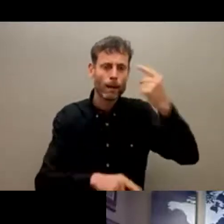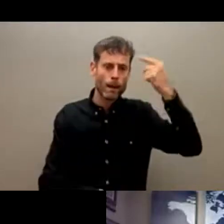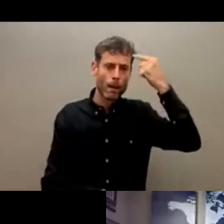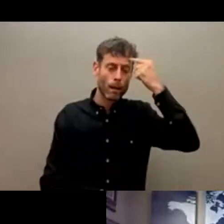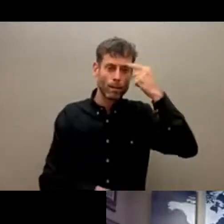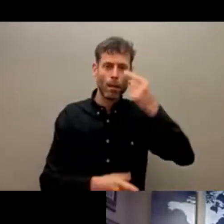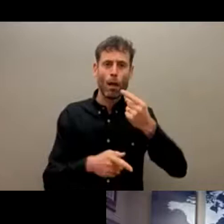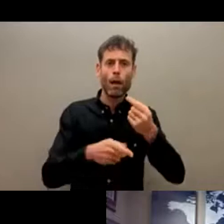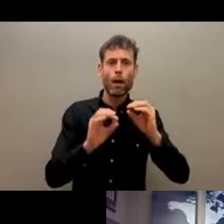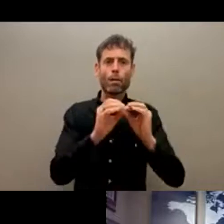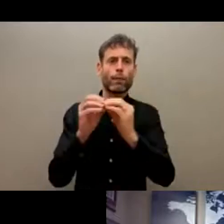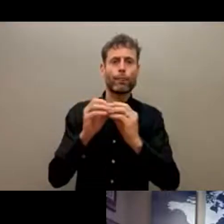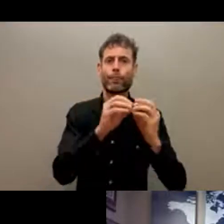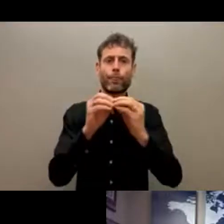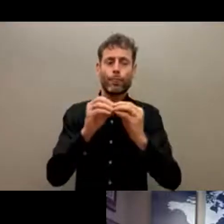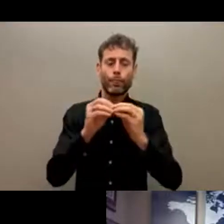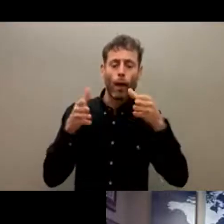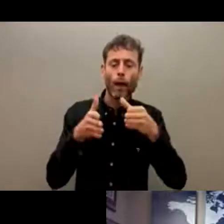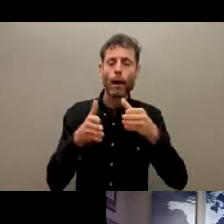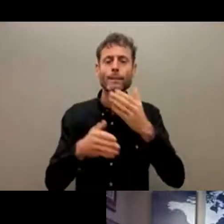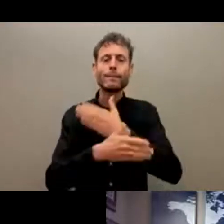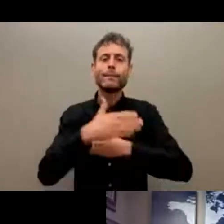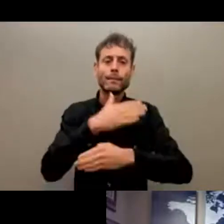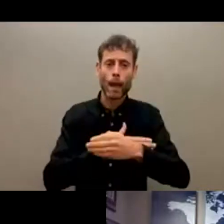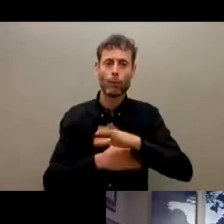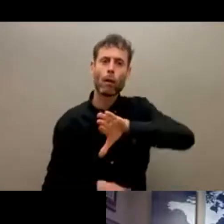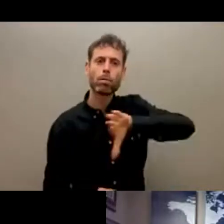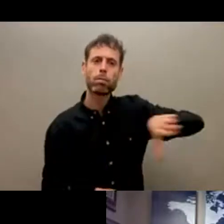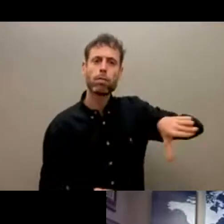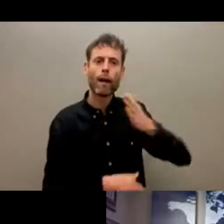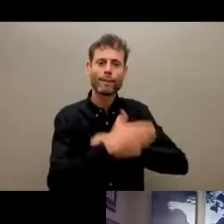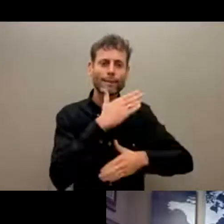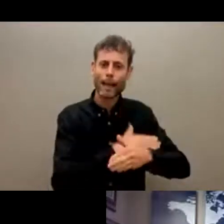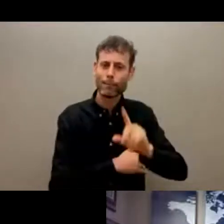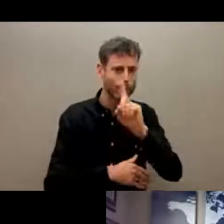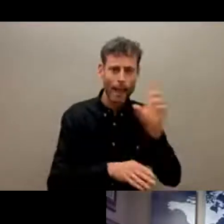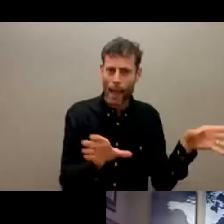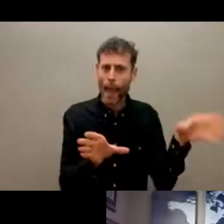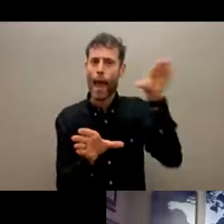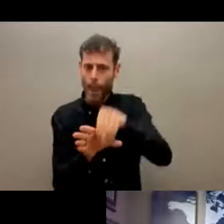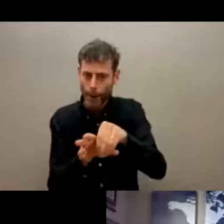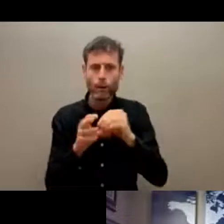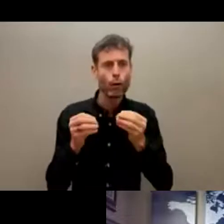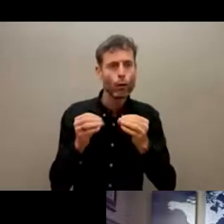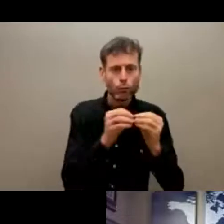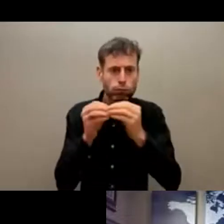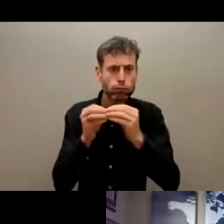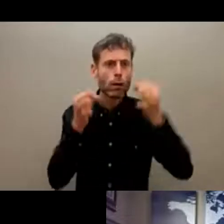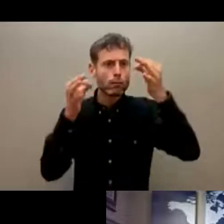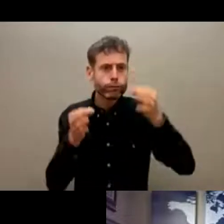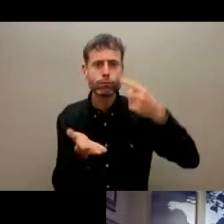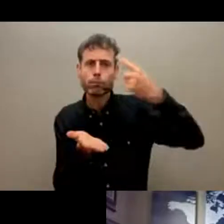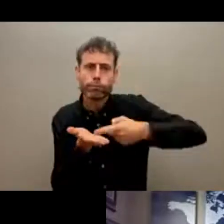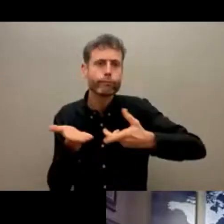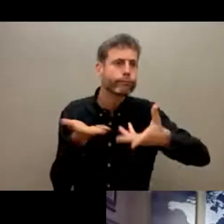of how to make our organizations more inclusive of persons with disabilities, as I've reflected